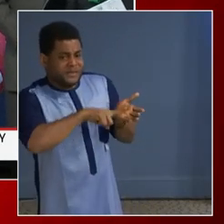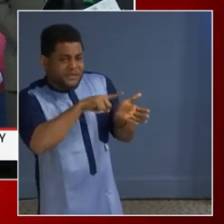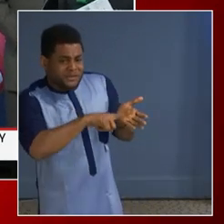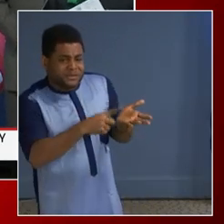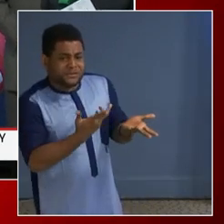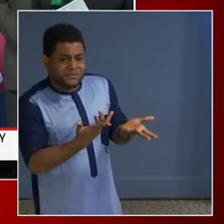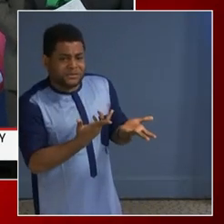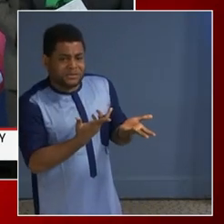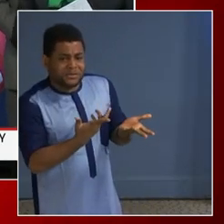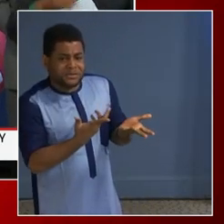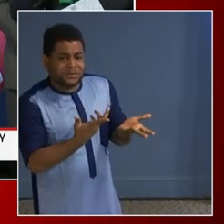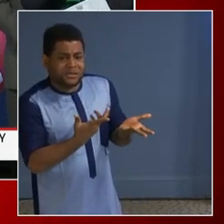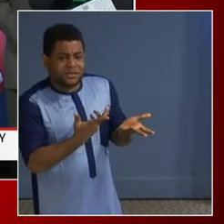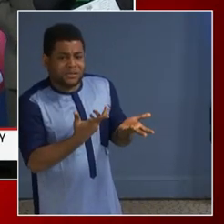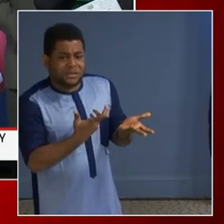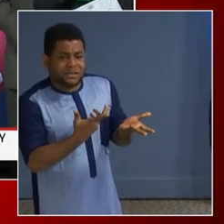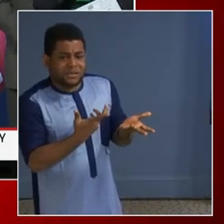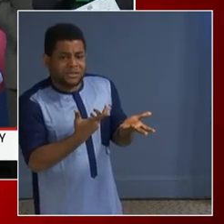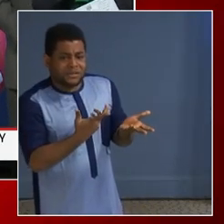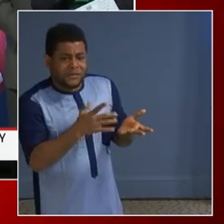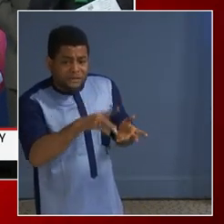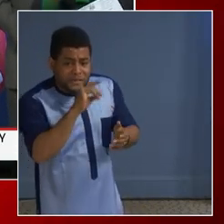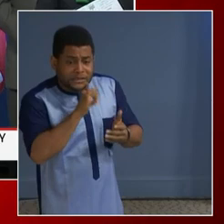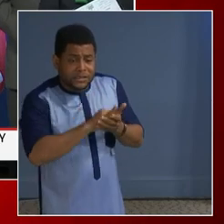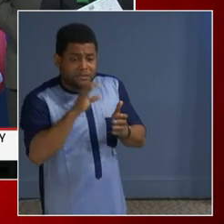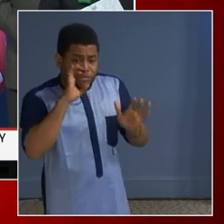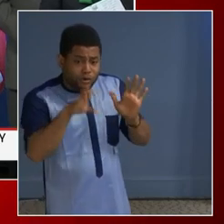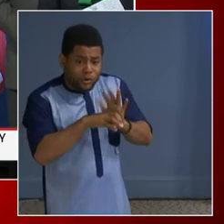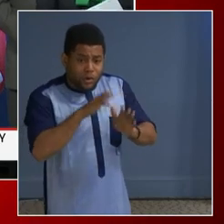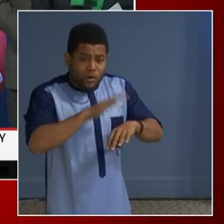really quantify it, to be honest with you.